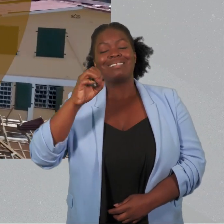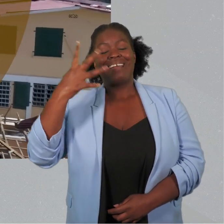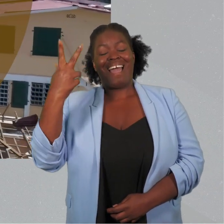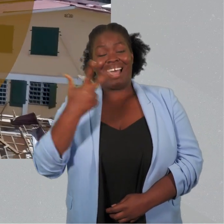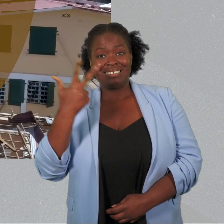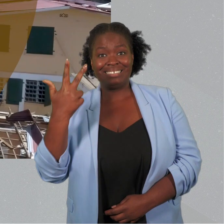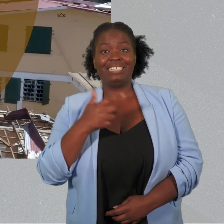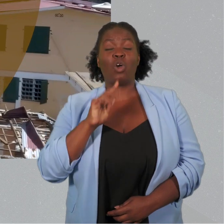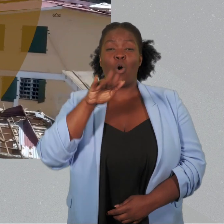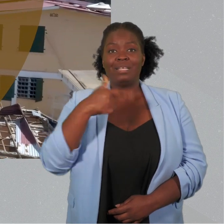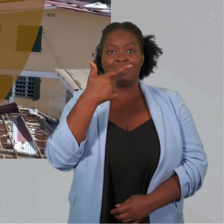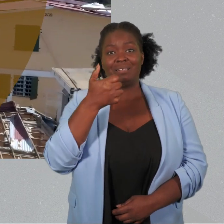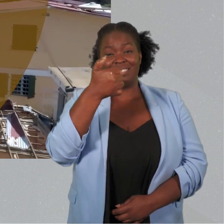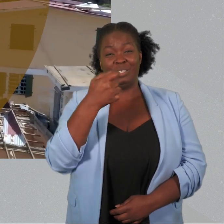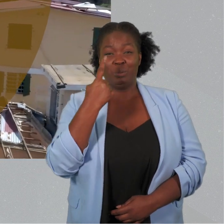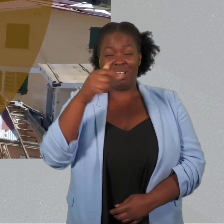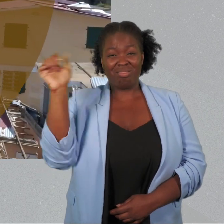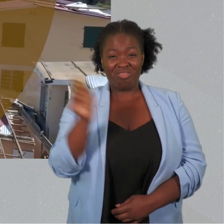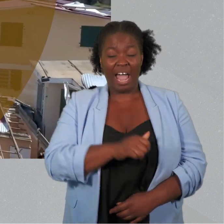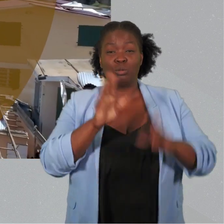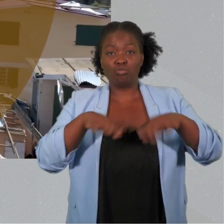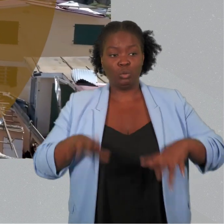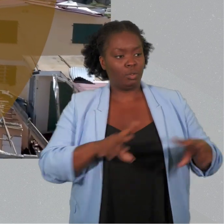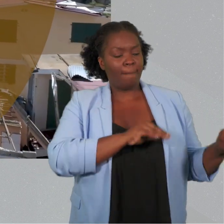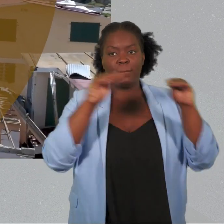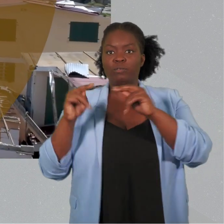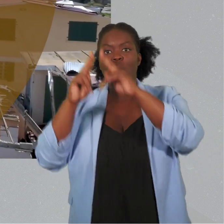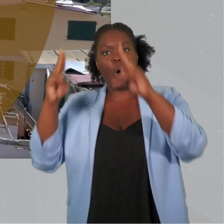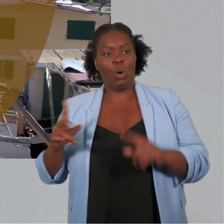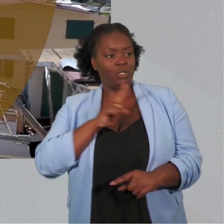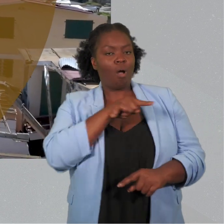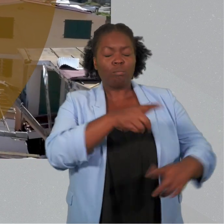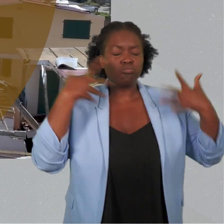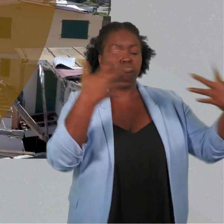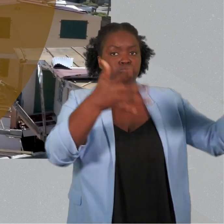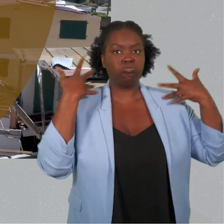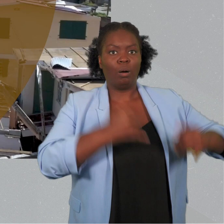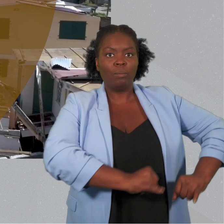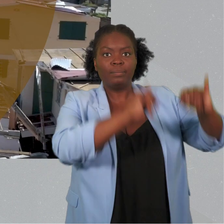761,000 children were displaced because of extreme weather events.